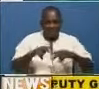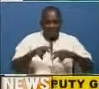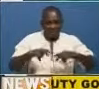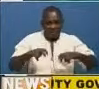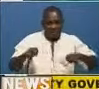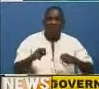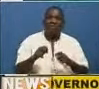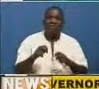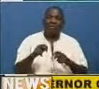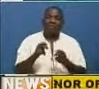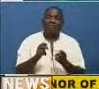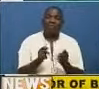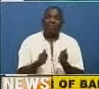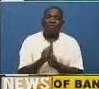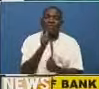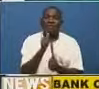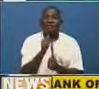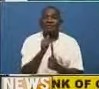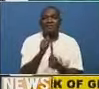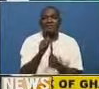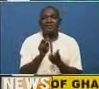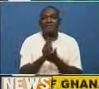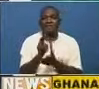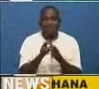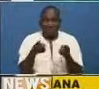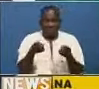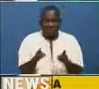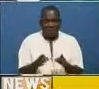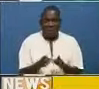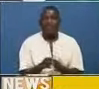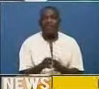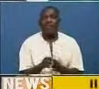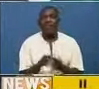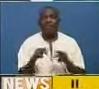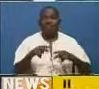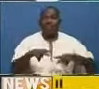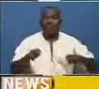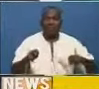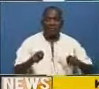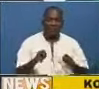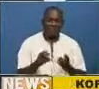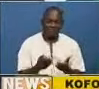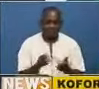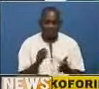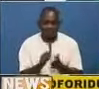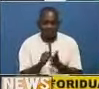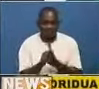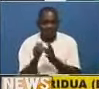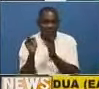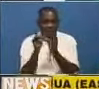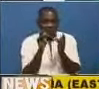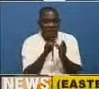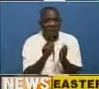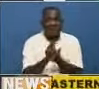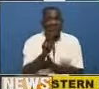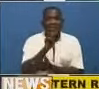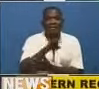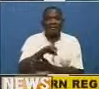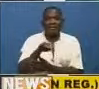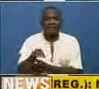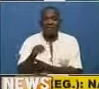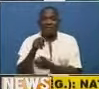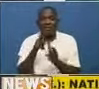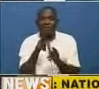university rankings. The Directorate of Research, Innovation and Consultancy at the University of Cape